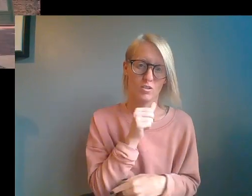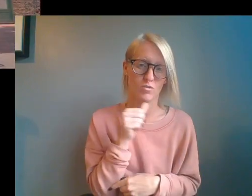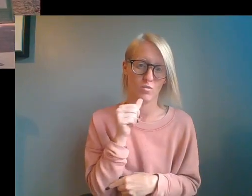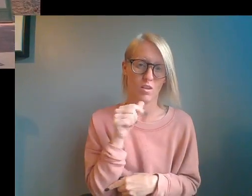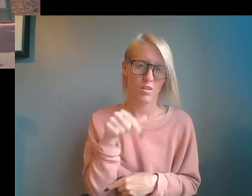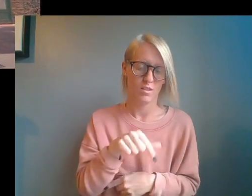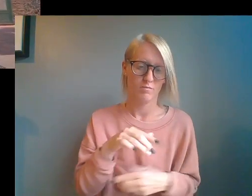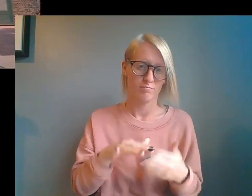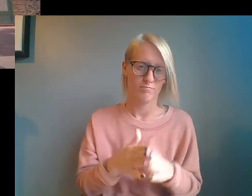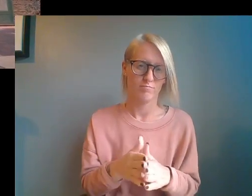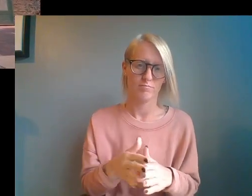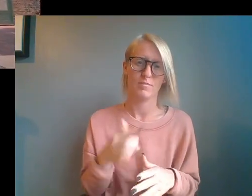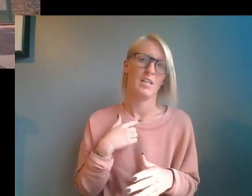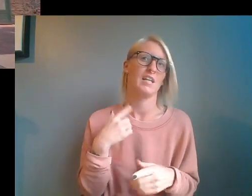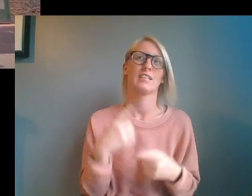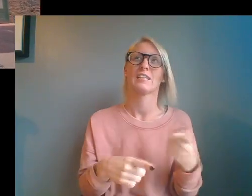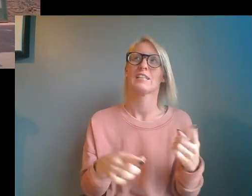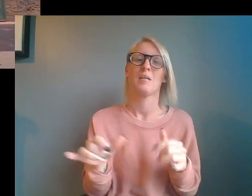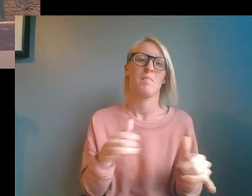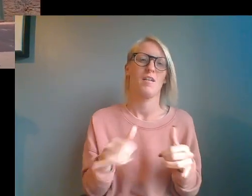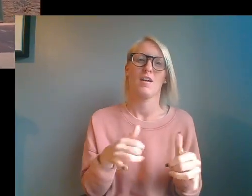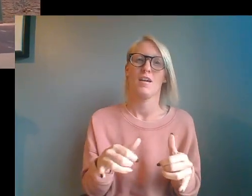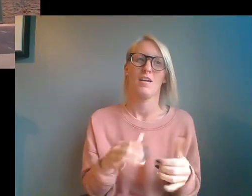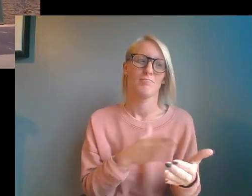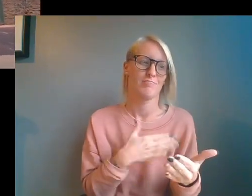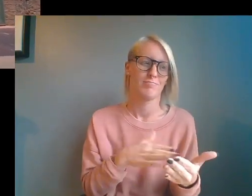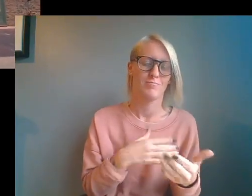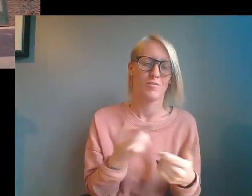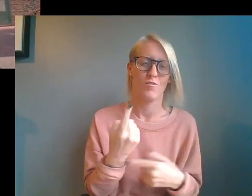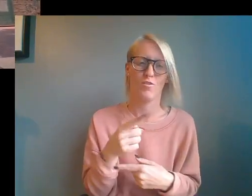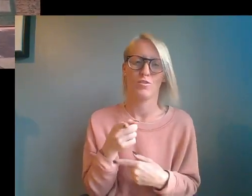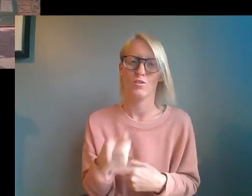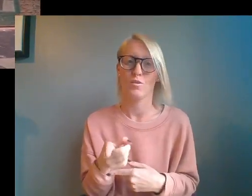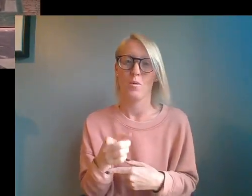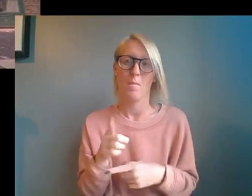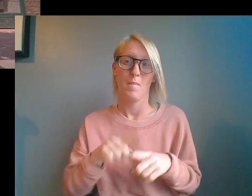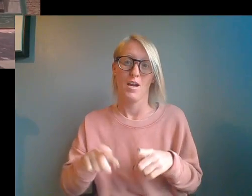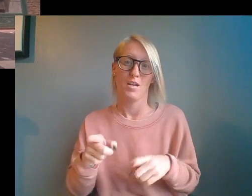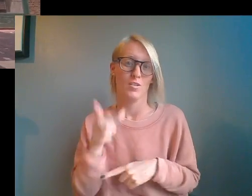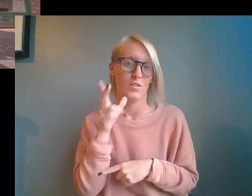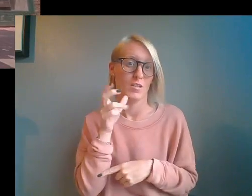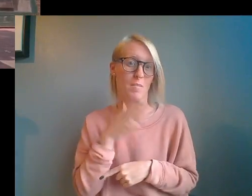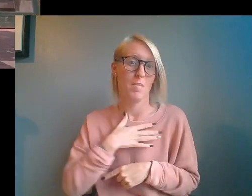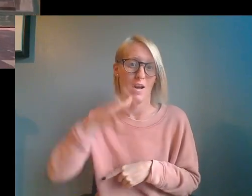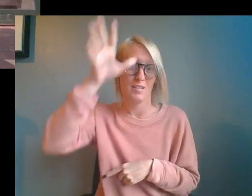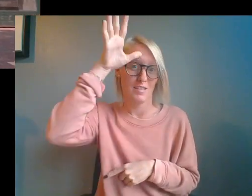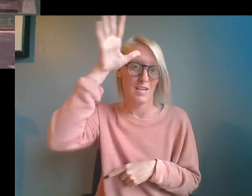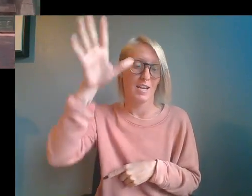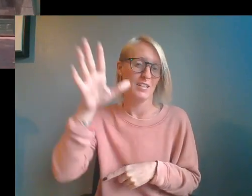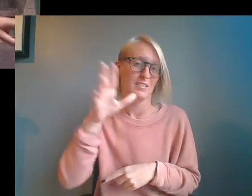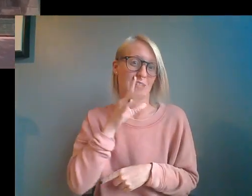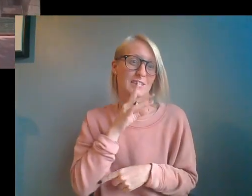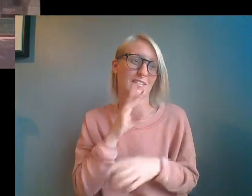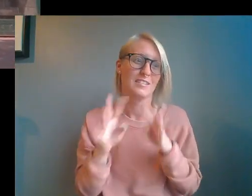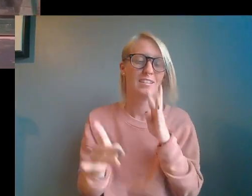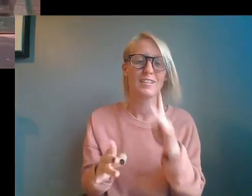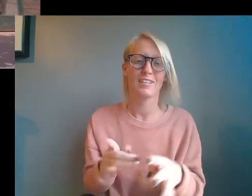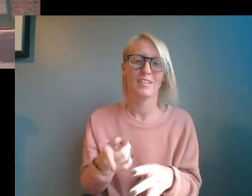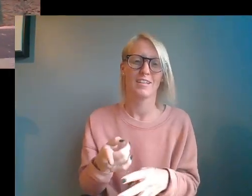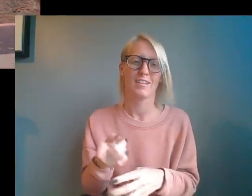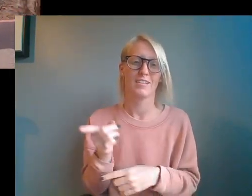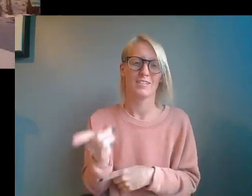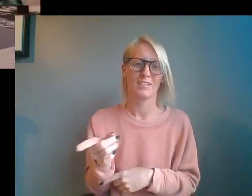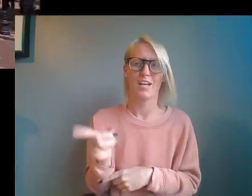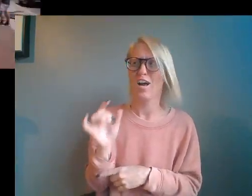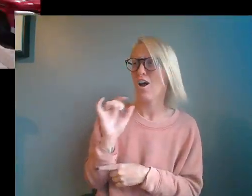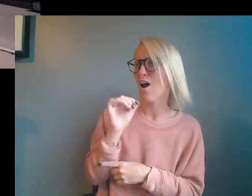I can't play it for you because I probably would get a copyright strike, but you can hear my dad singing it a little bit in the background. To see. It's a